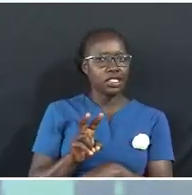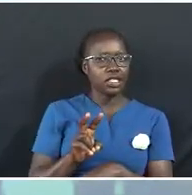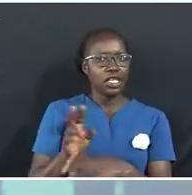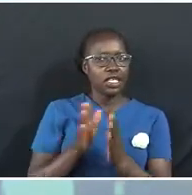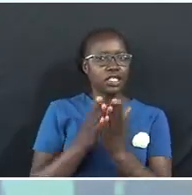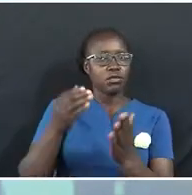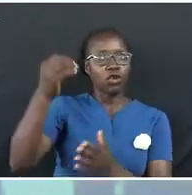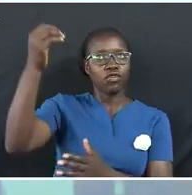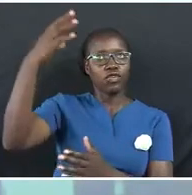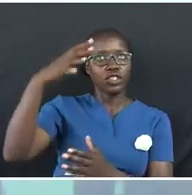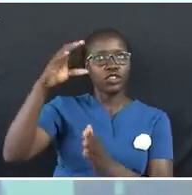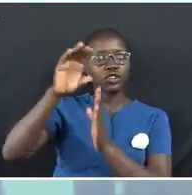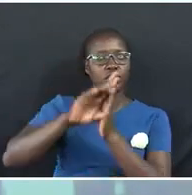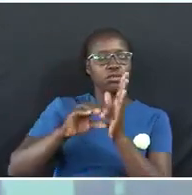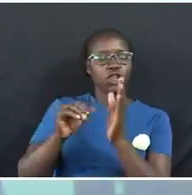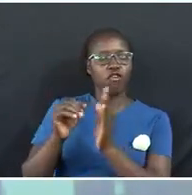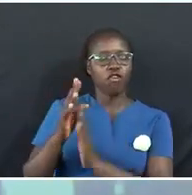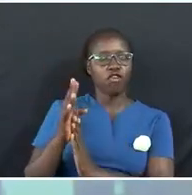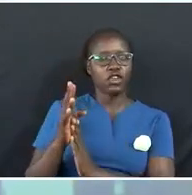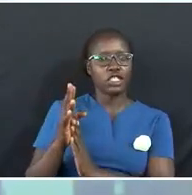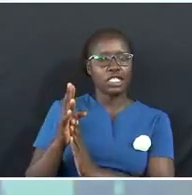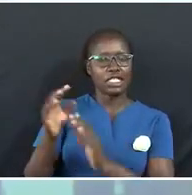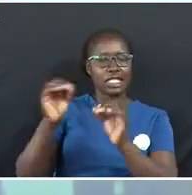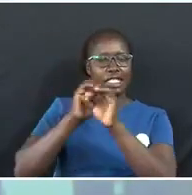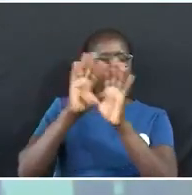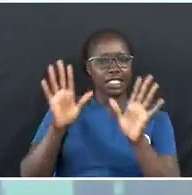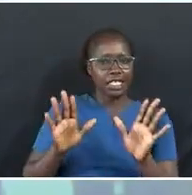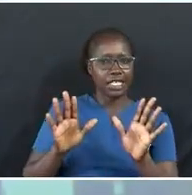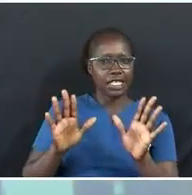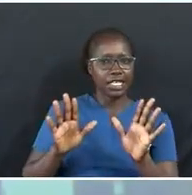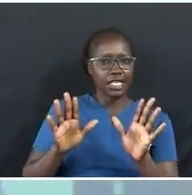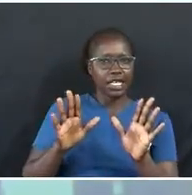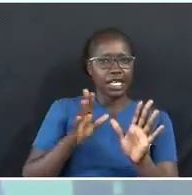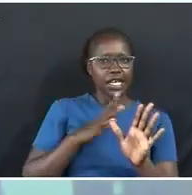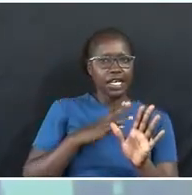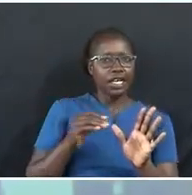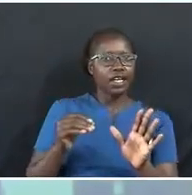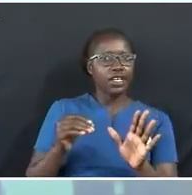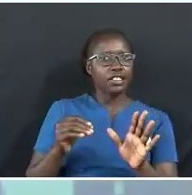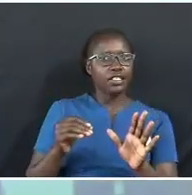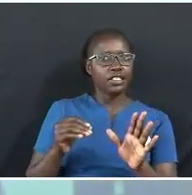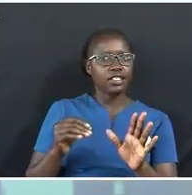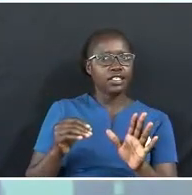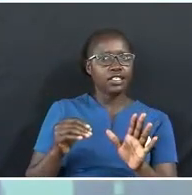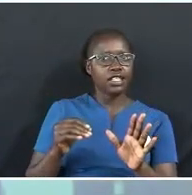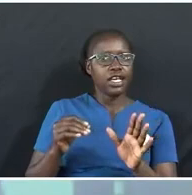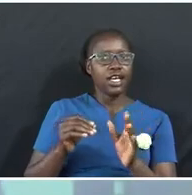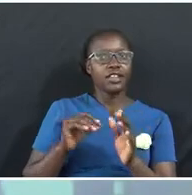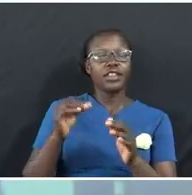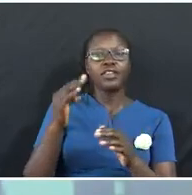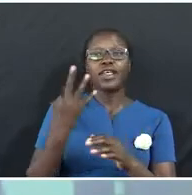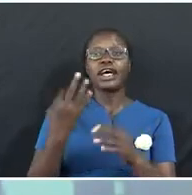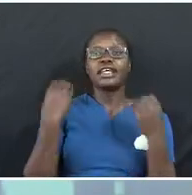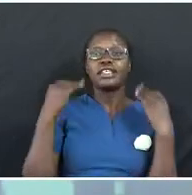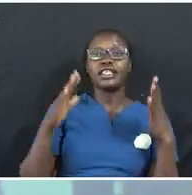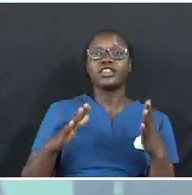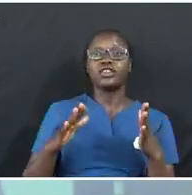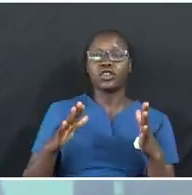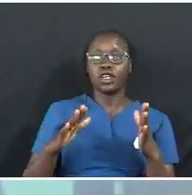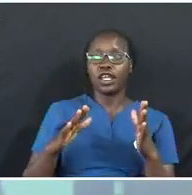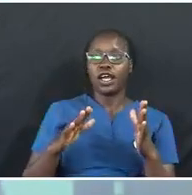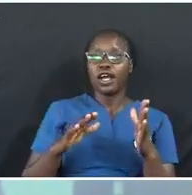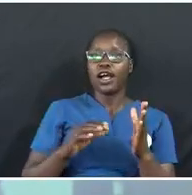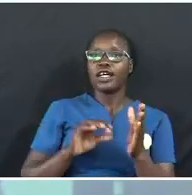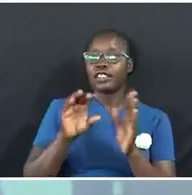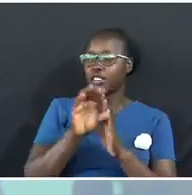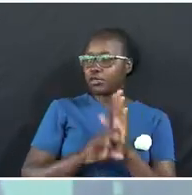book of Revelation chapter 14 very, very clearly. And see especially the message of the first angel, chapter 6 and chapter 14,